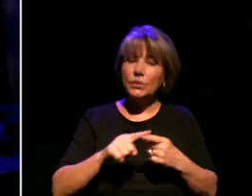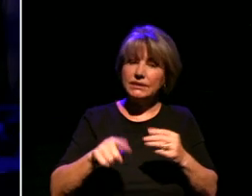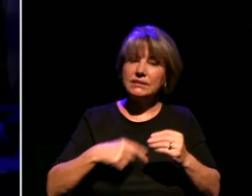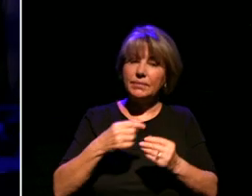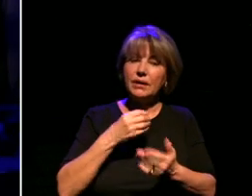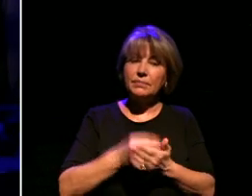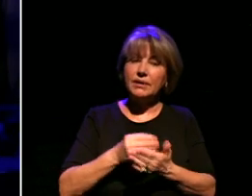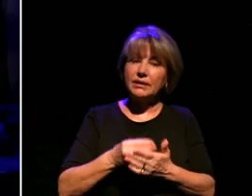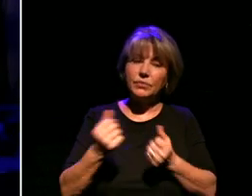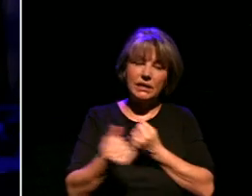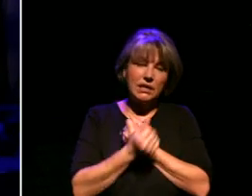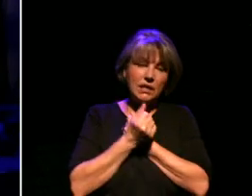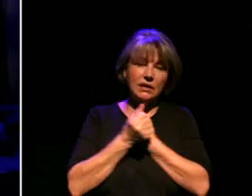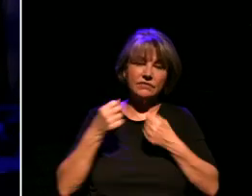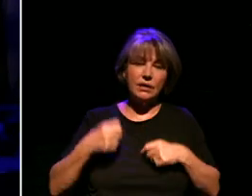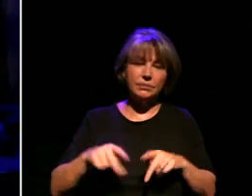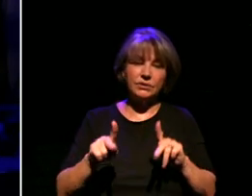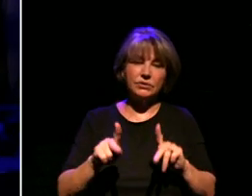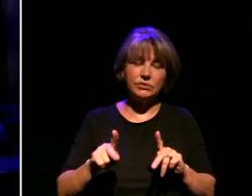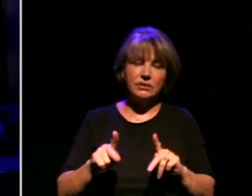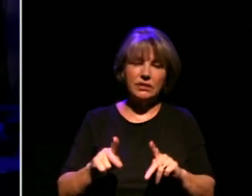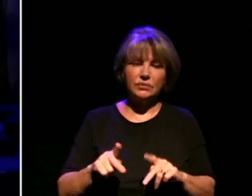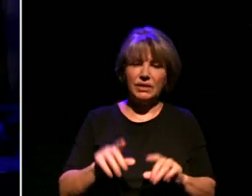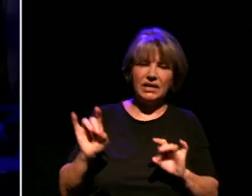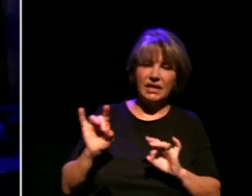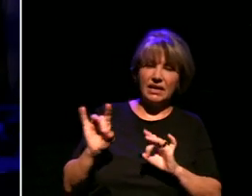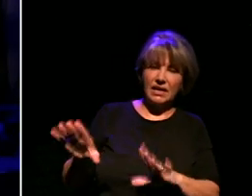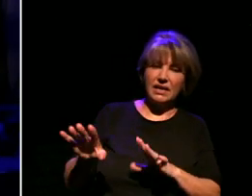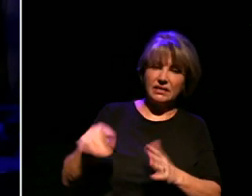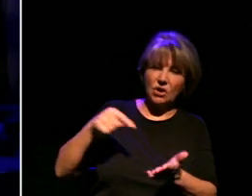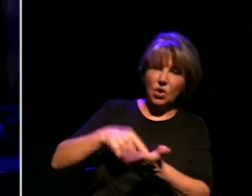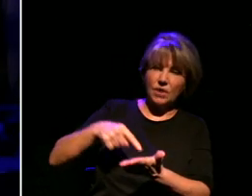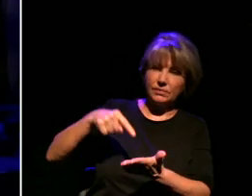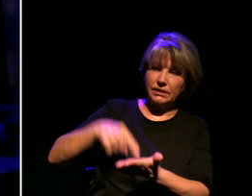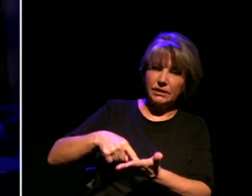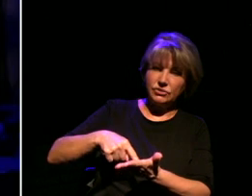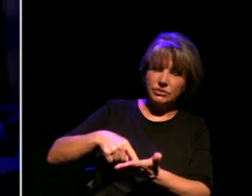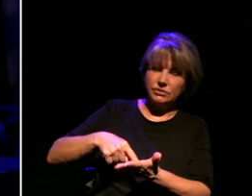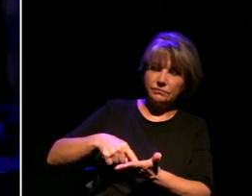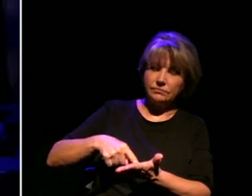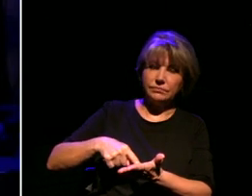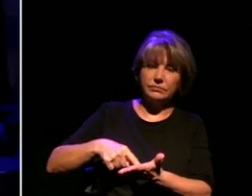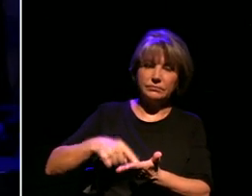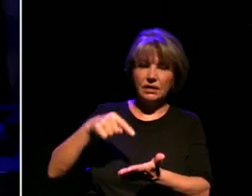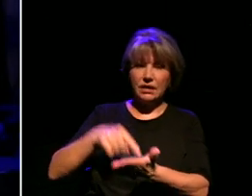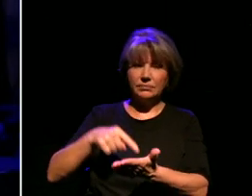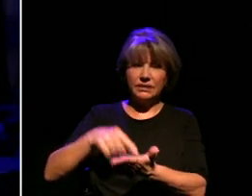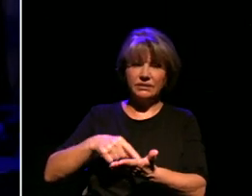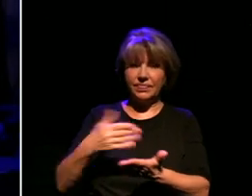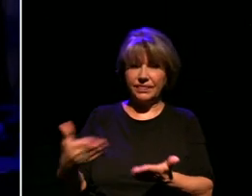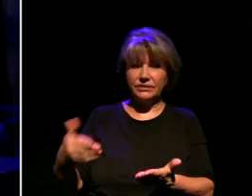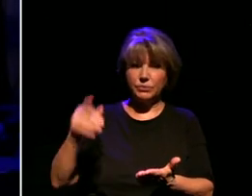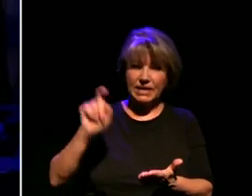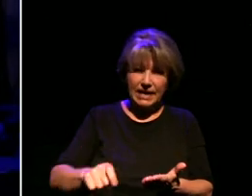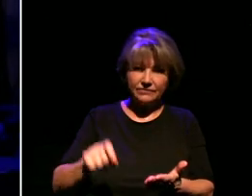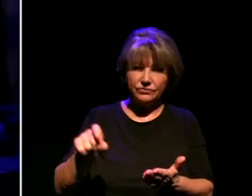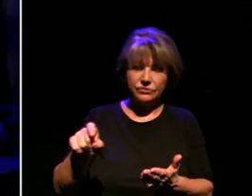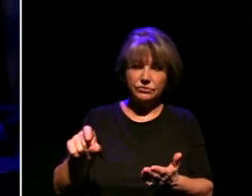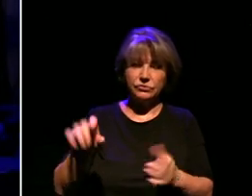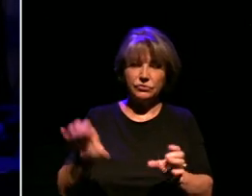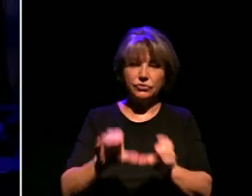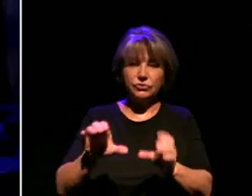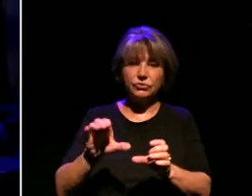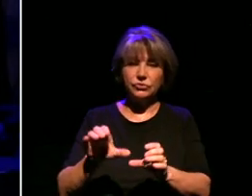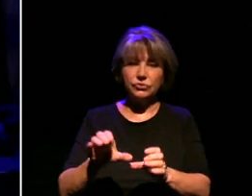love opportunities and we loathe obligations, okay? Obligations are things we've got to do no matter what. They're